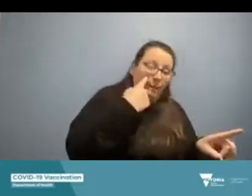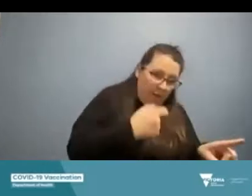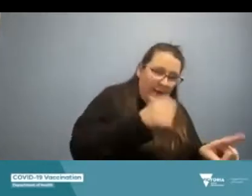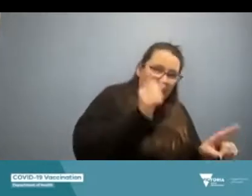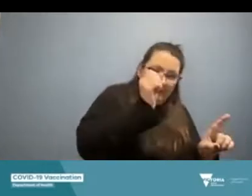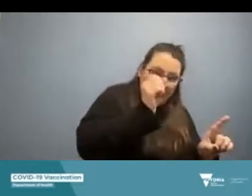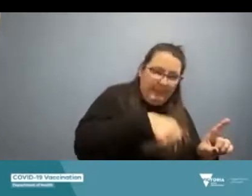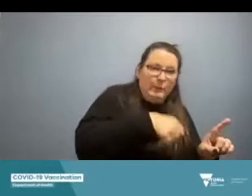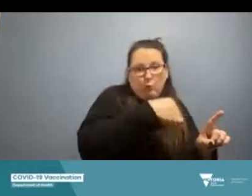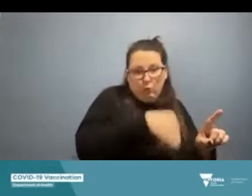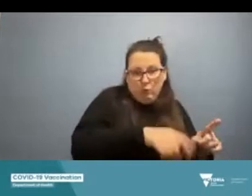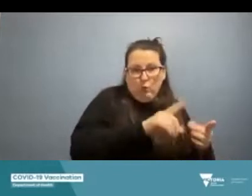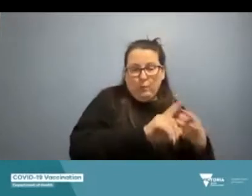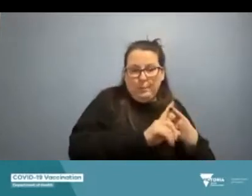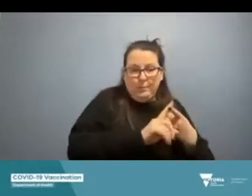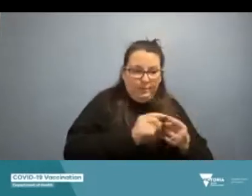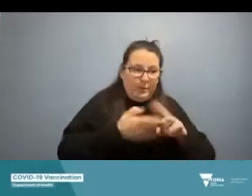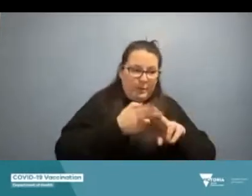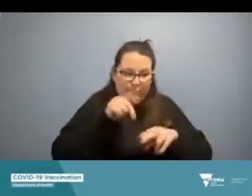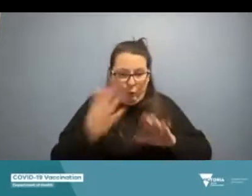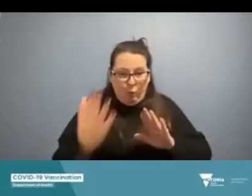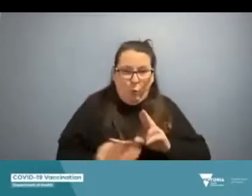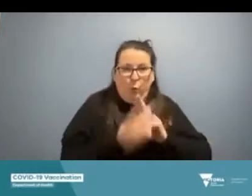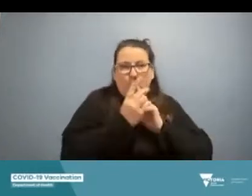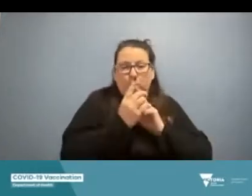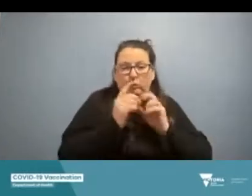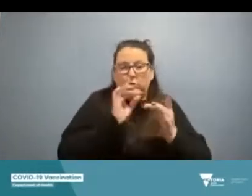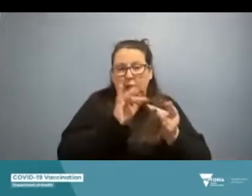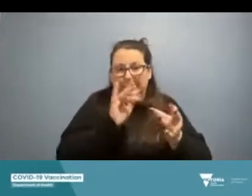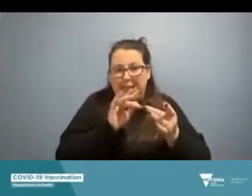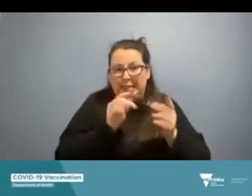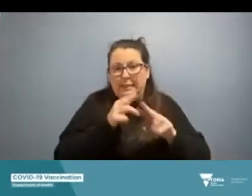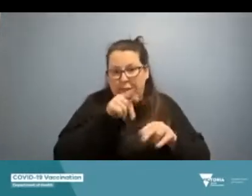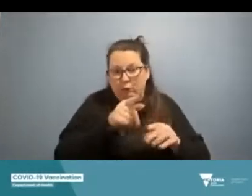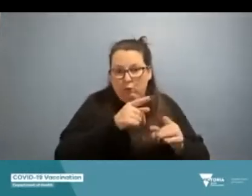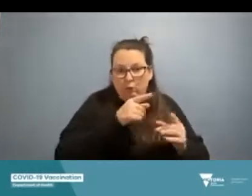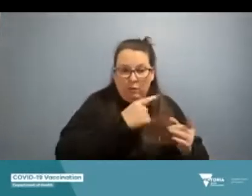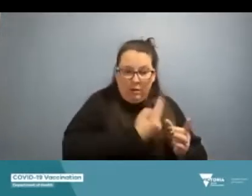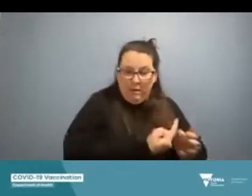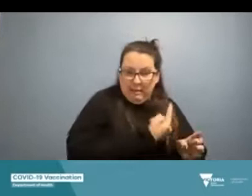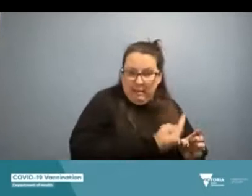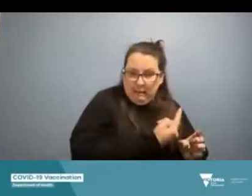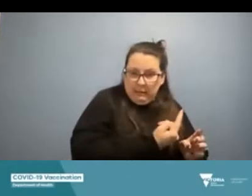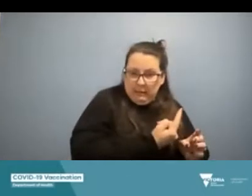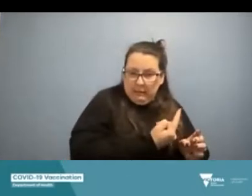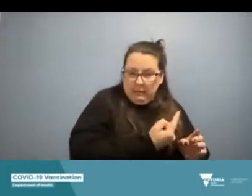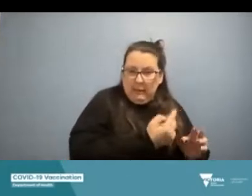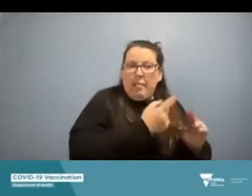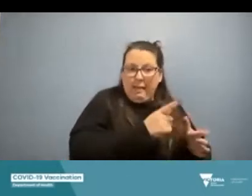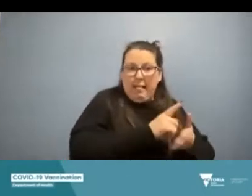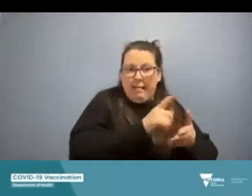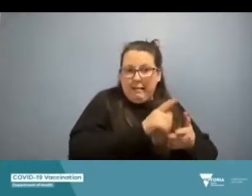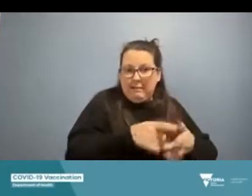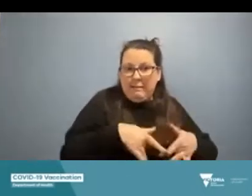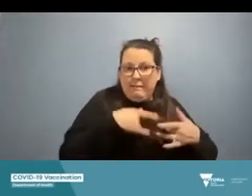And it's different if you're a close contact and you're going through your isolation period and then you actually develop symptoms later and you